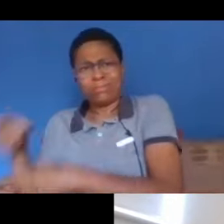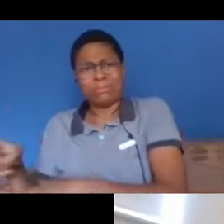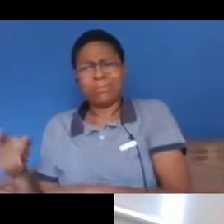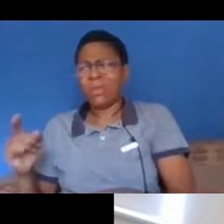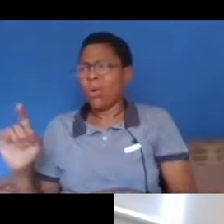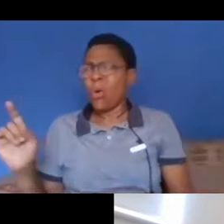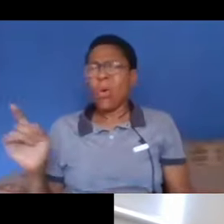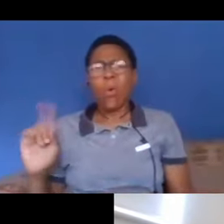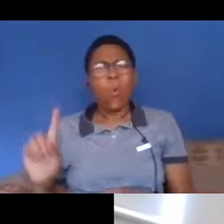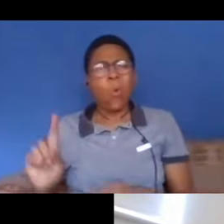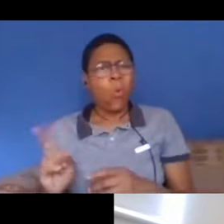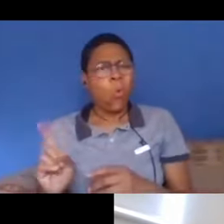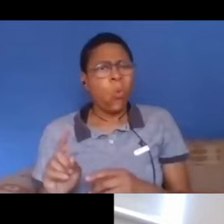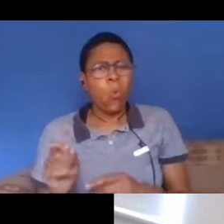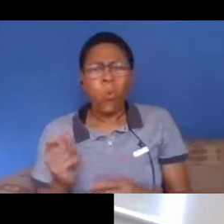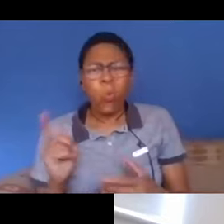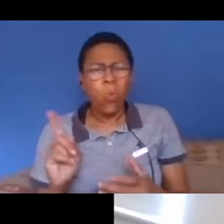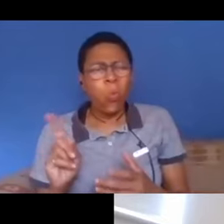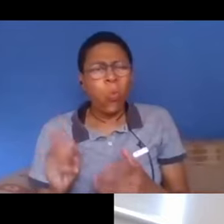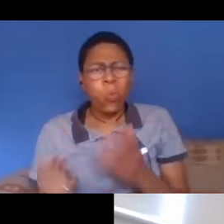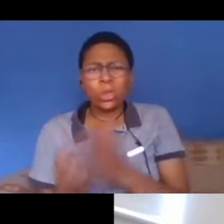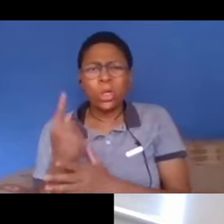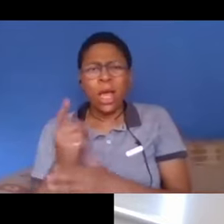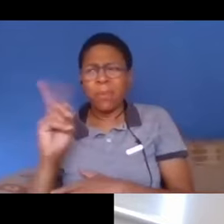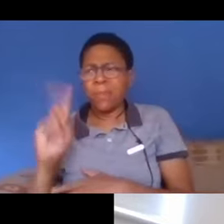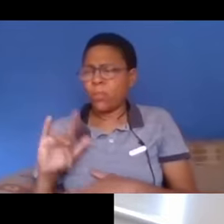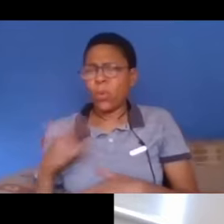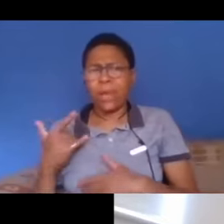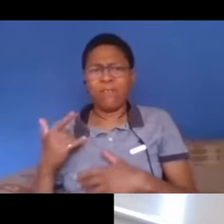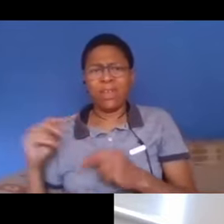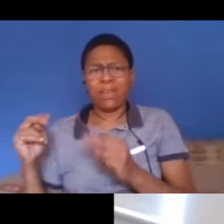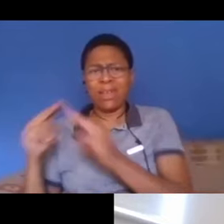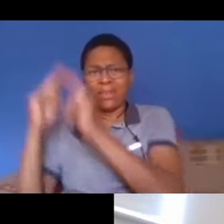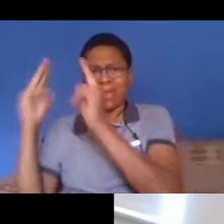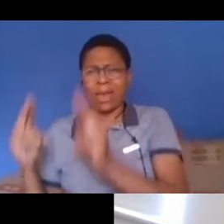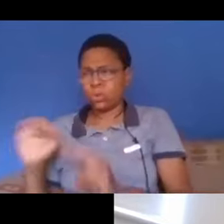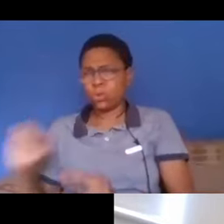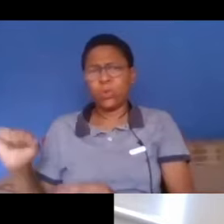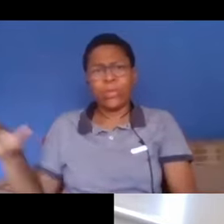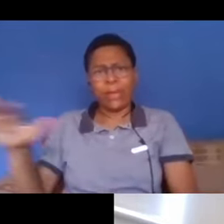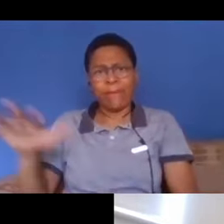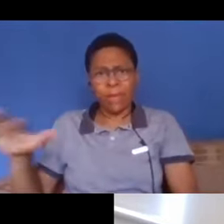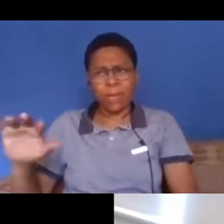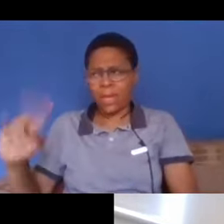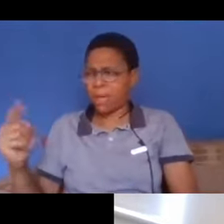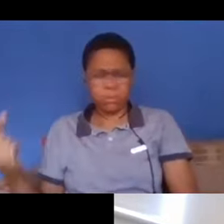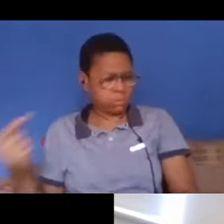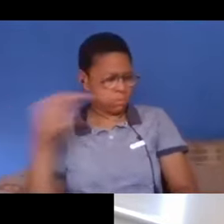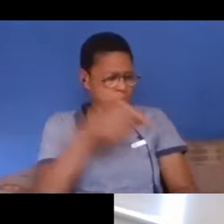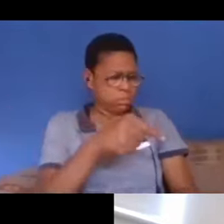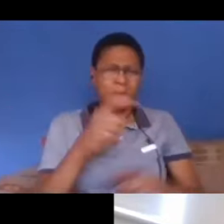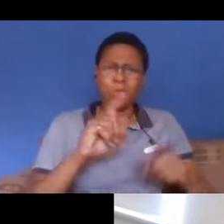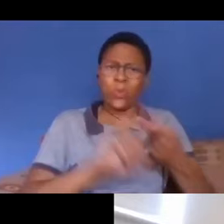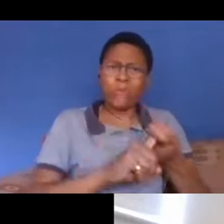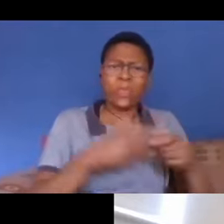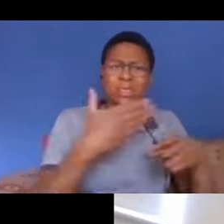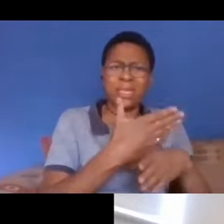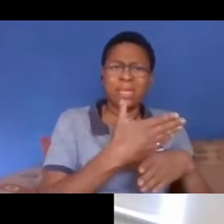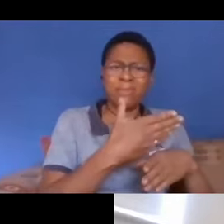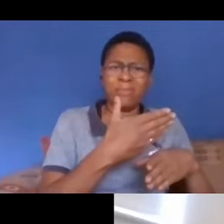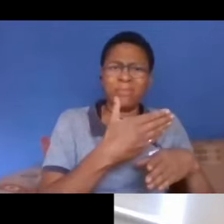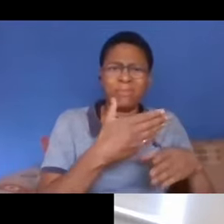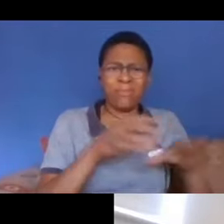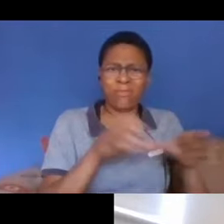with other people, for their family and housemates, who may be working in other fixed teams outside of the home, have?